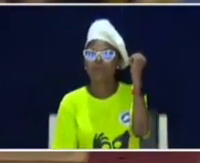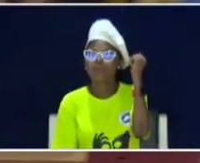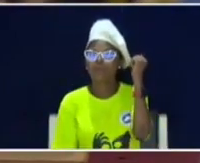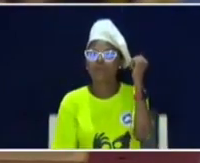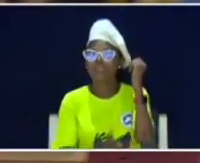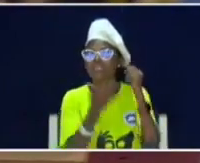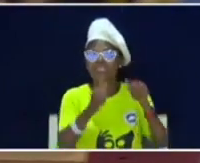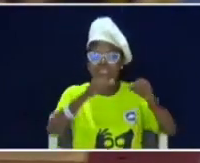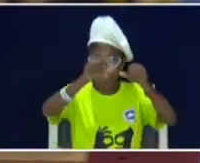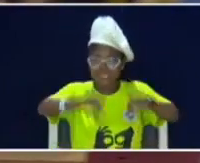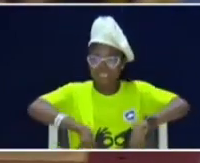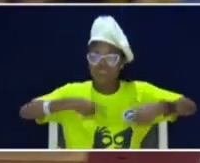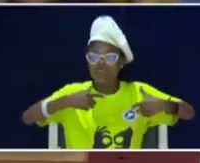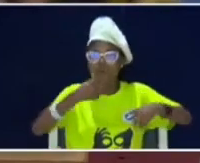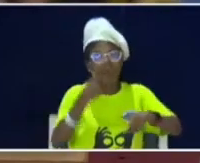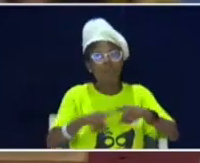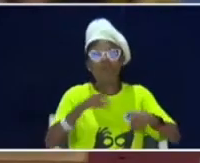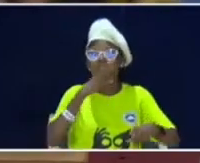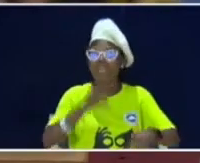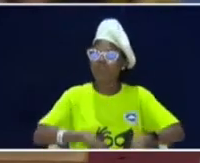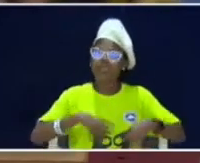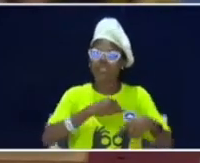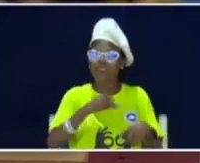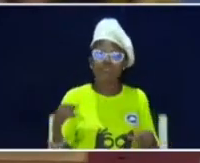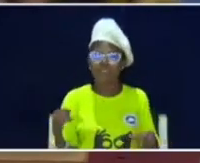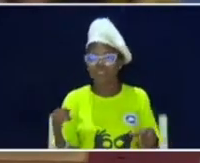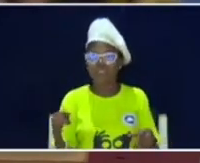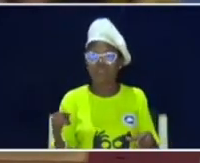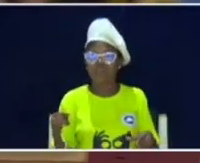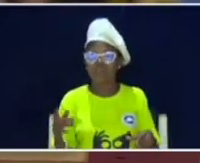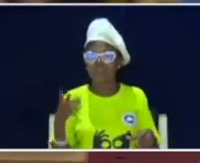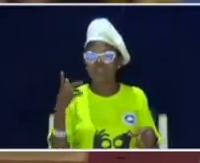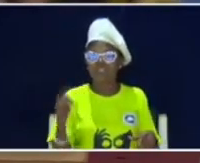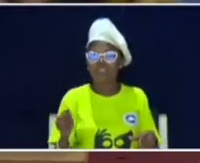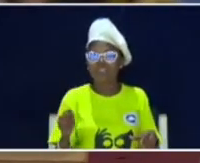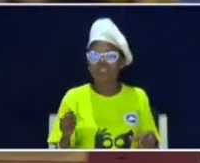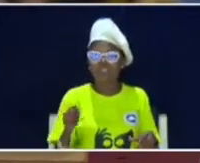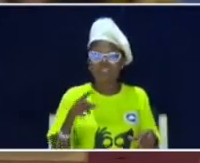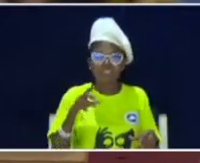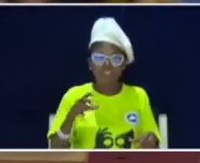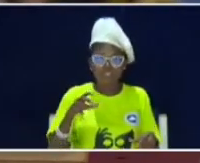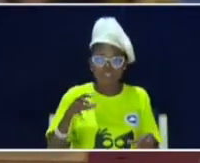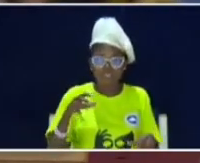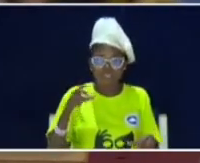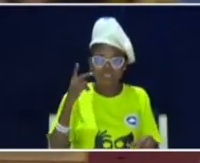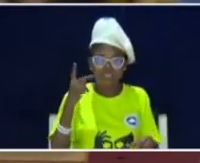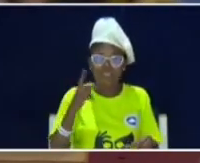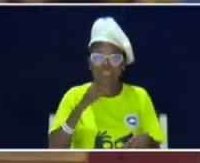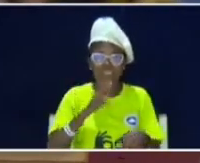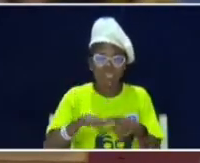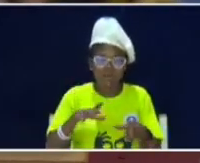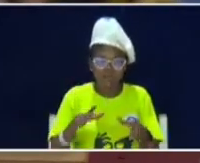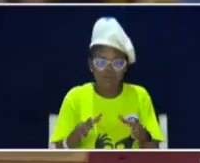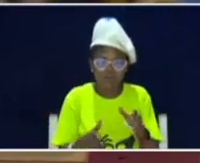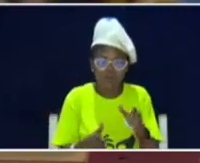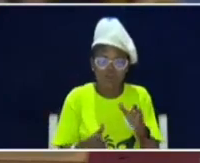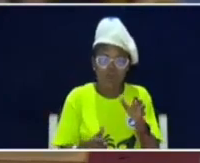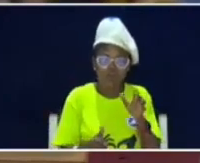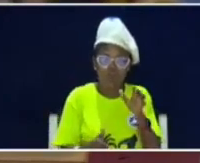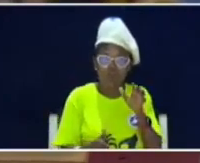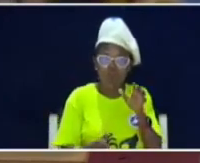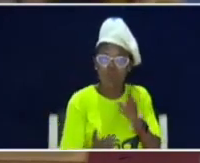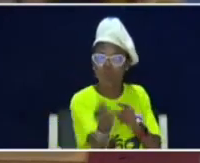they exist, but they are not living. They are quick to identify opportunities. They are quick